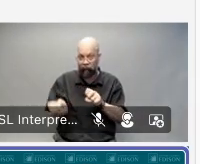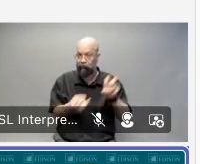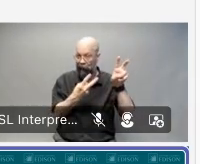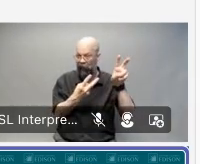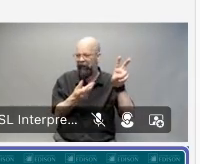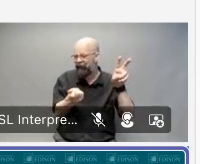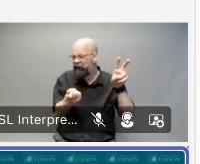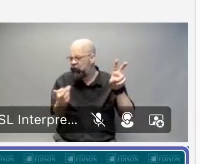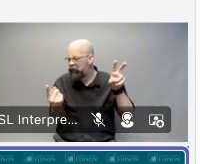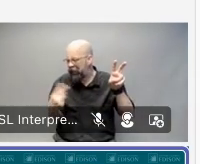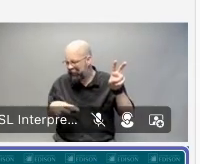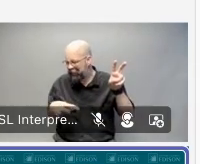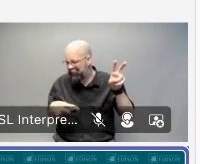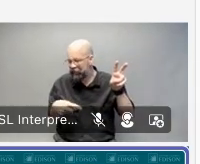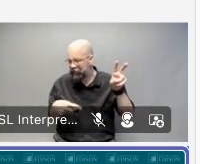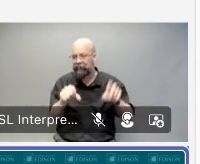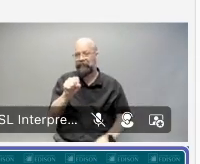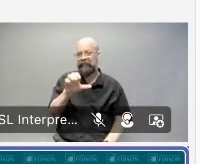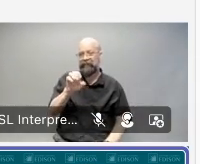days at